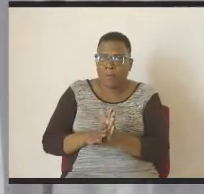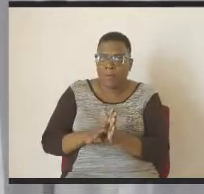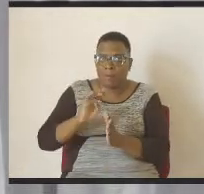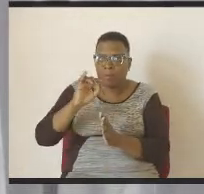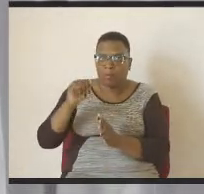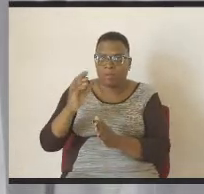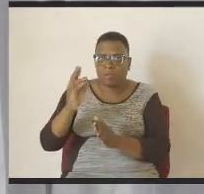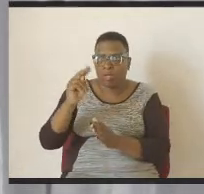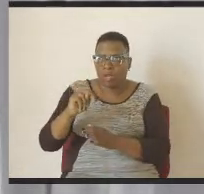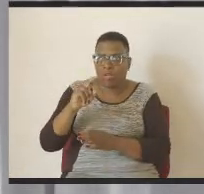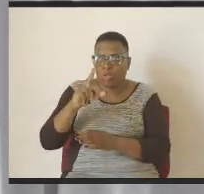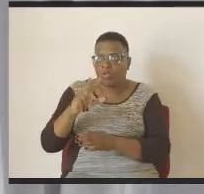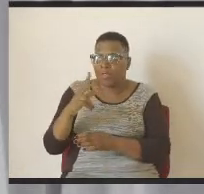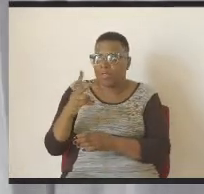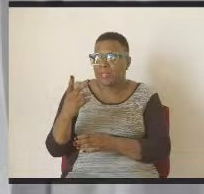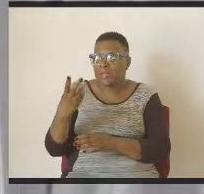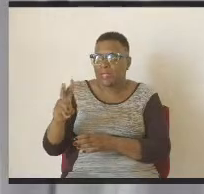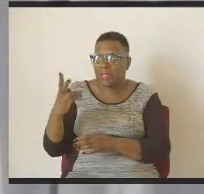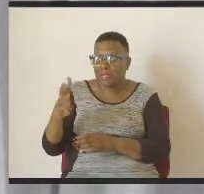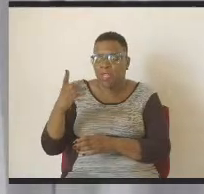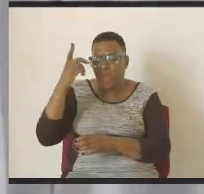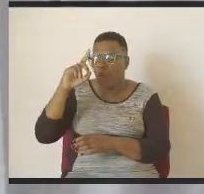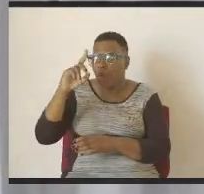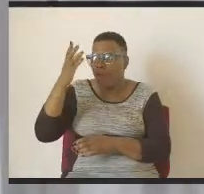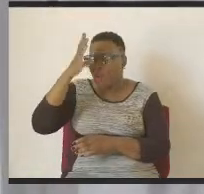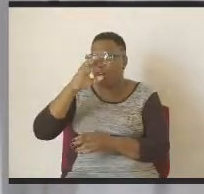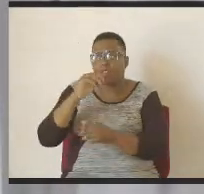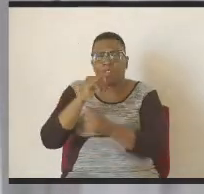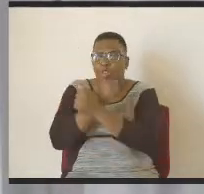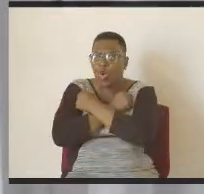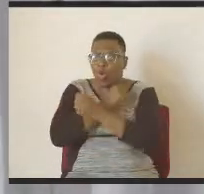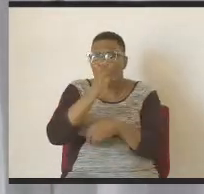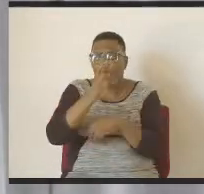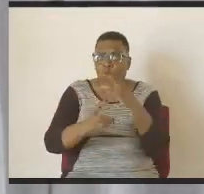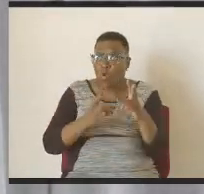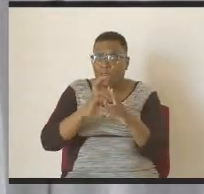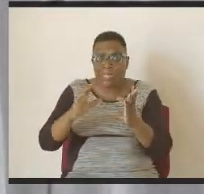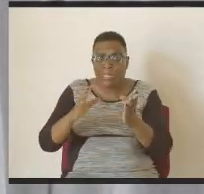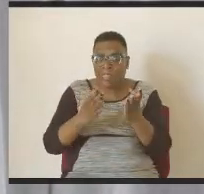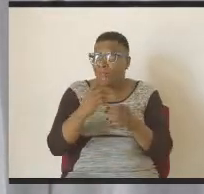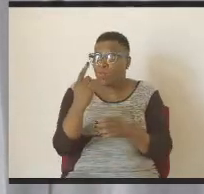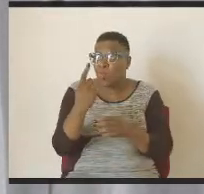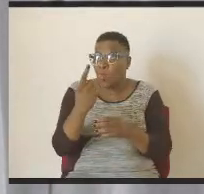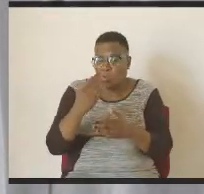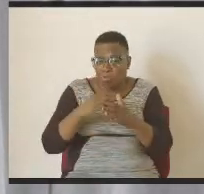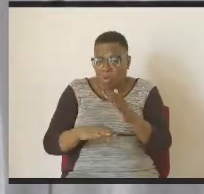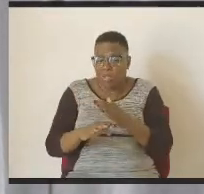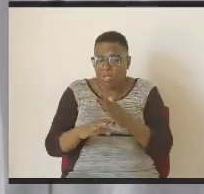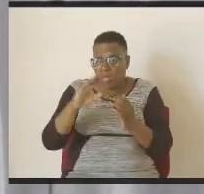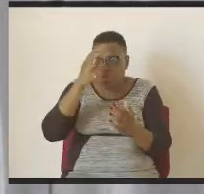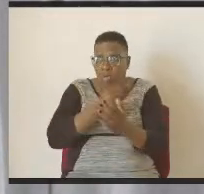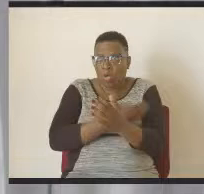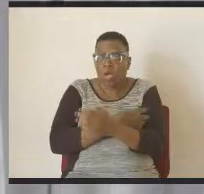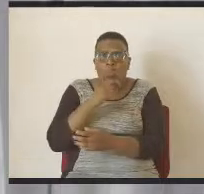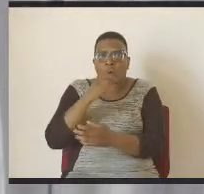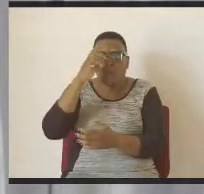For God so loved the world that he gave his only begotten Son, that whosoever believe in him should not perish, but